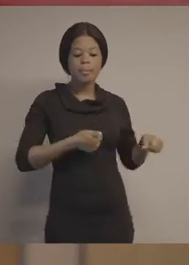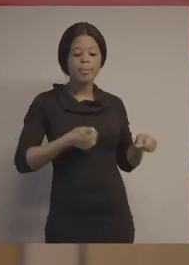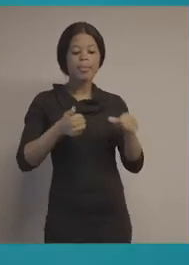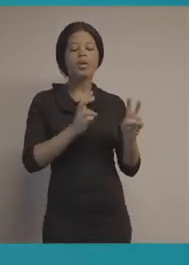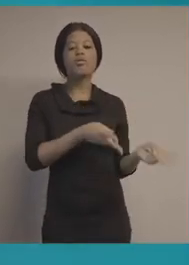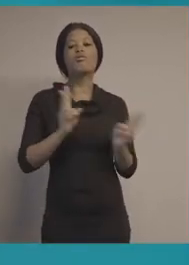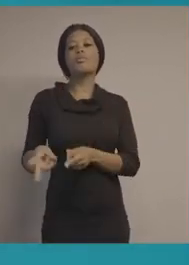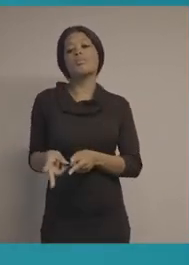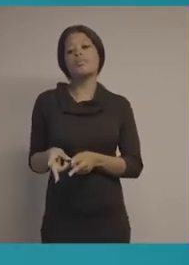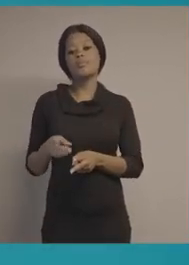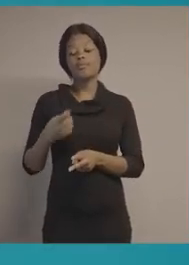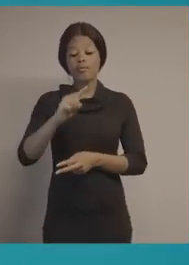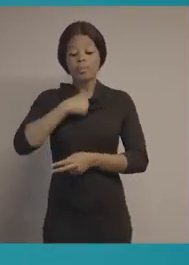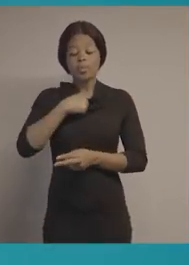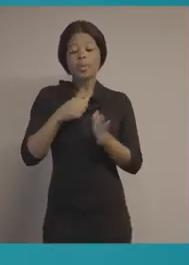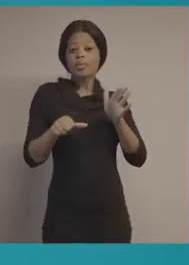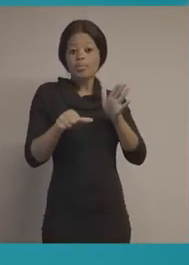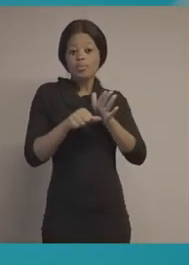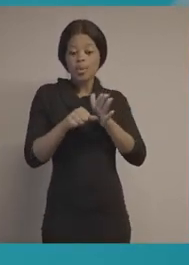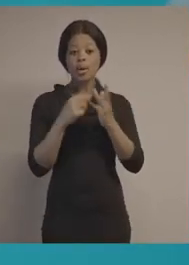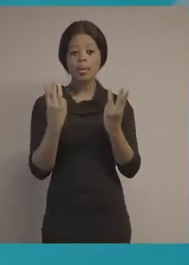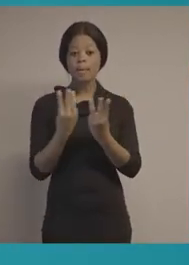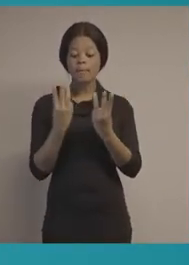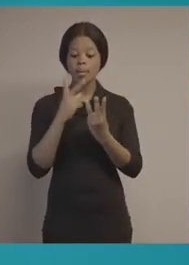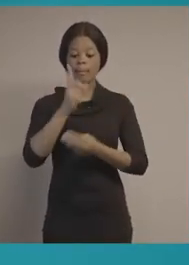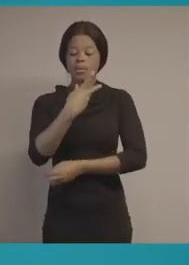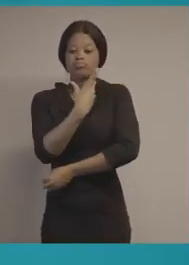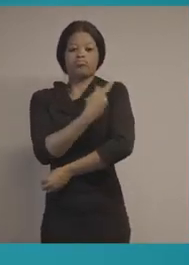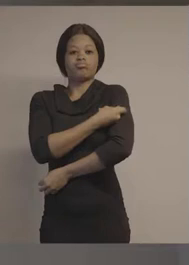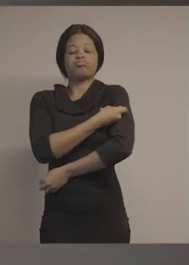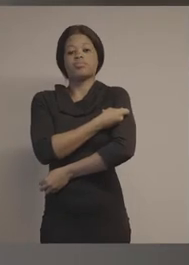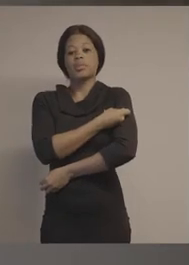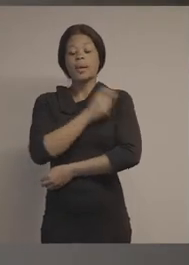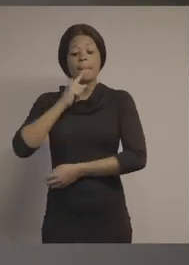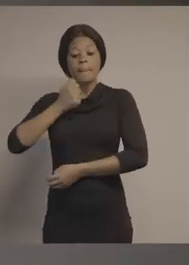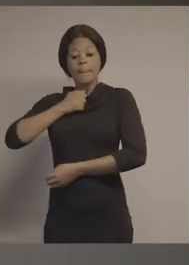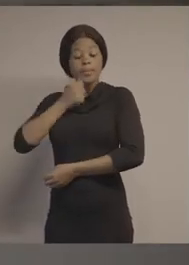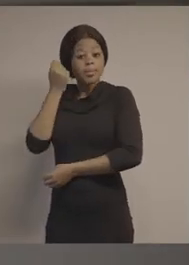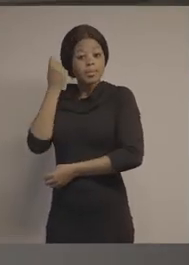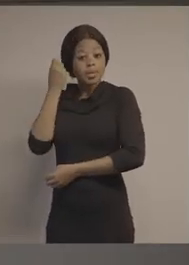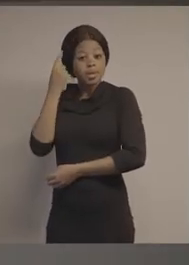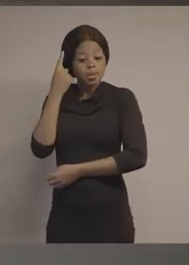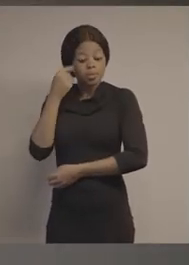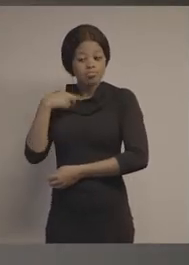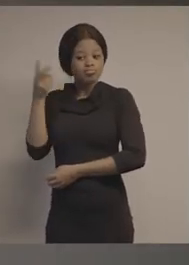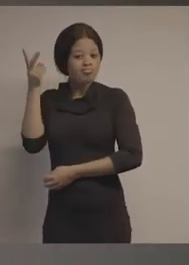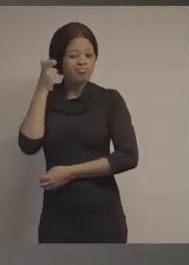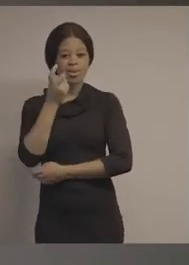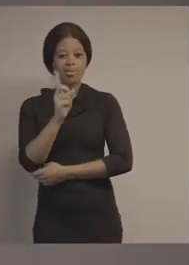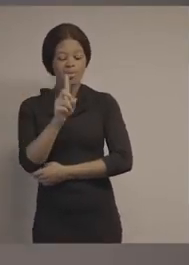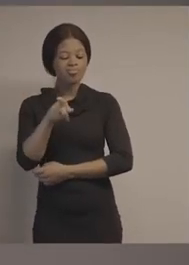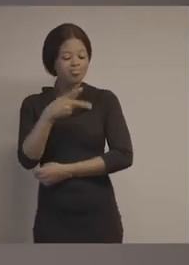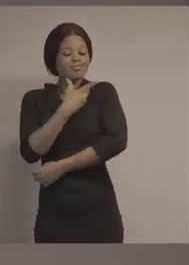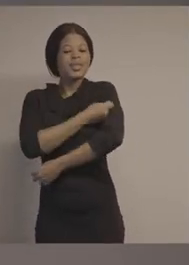to normal. And to me, it is very important that people should take the vaccine. My understanding from the reliable